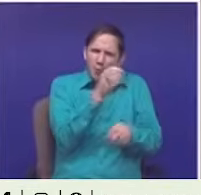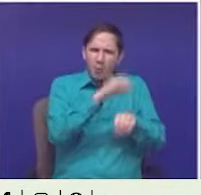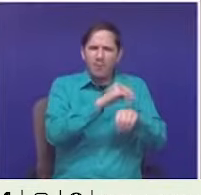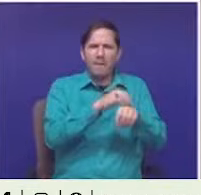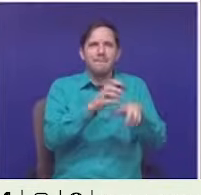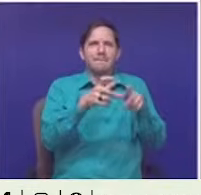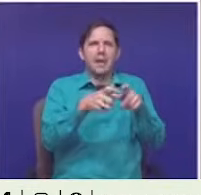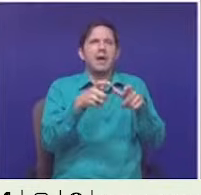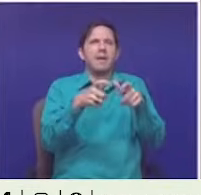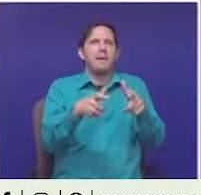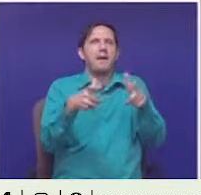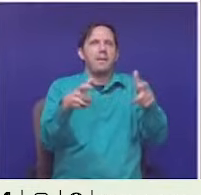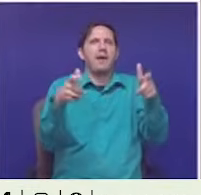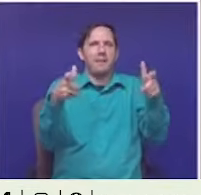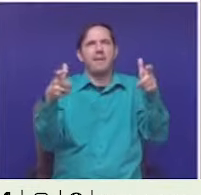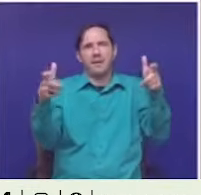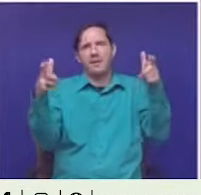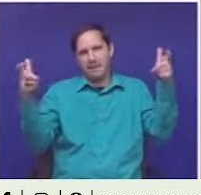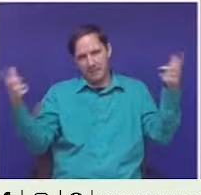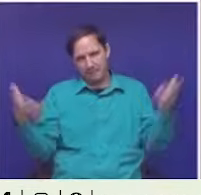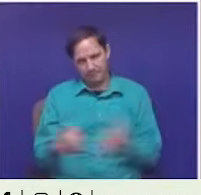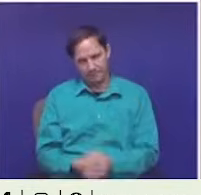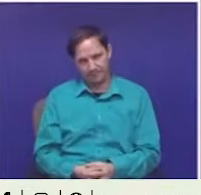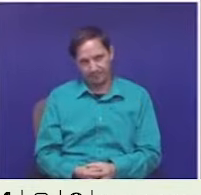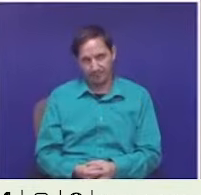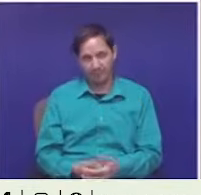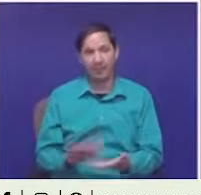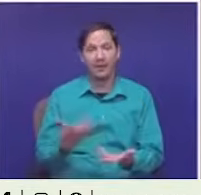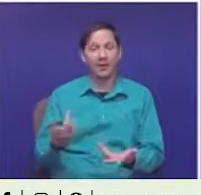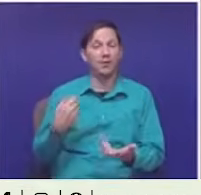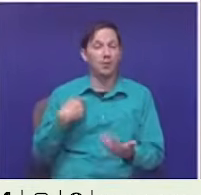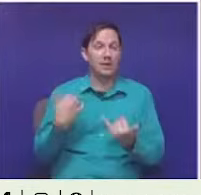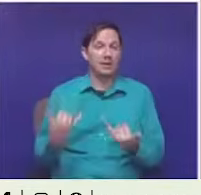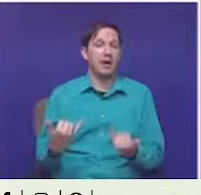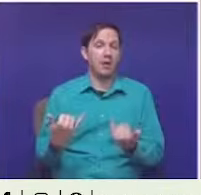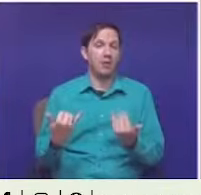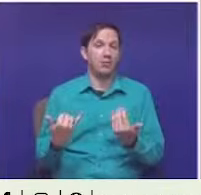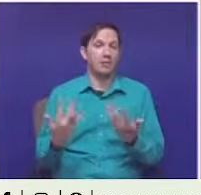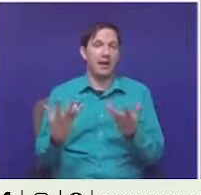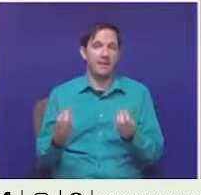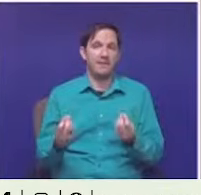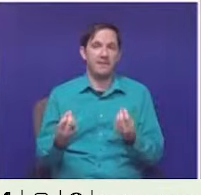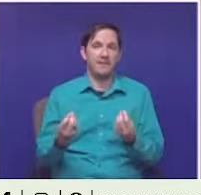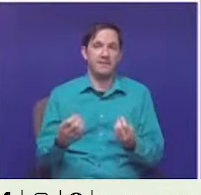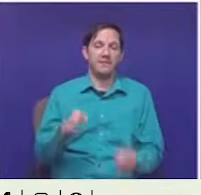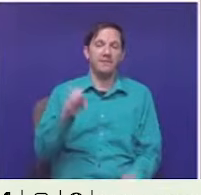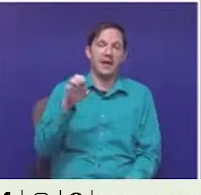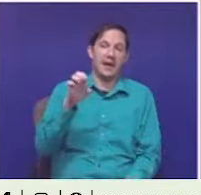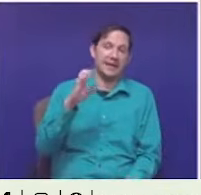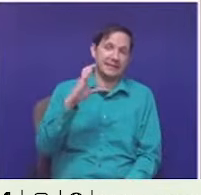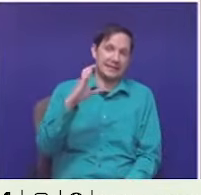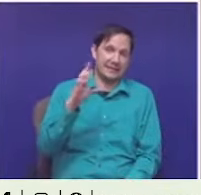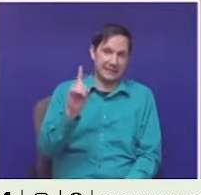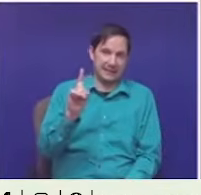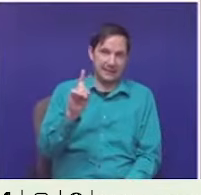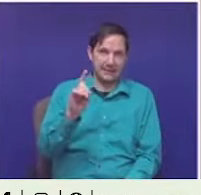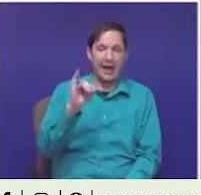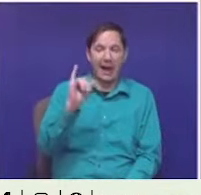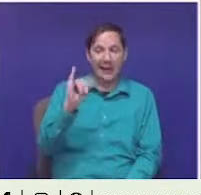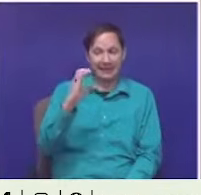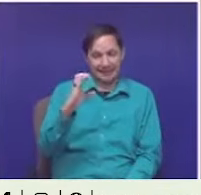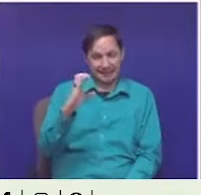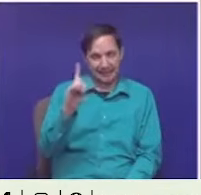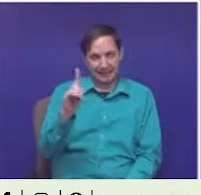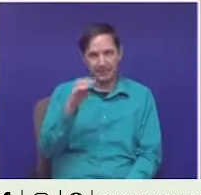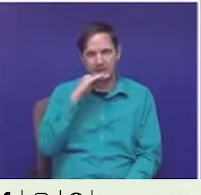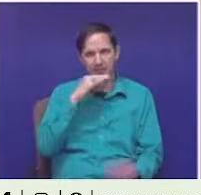called the Accelerated School Infrastructure Delivery Initiative, ACD, which was meant to target